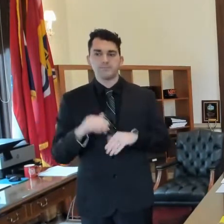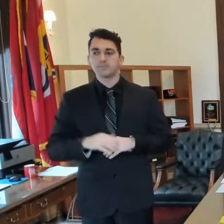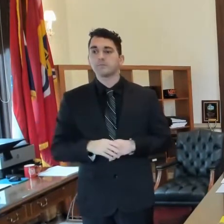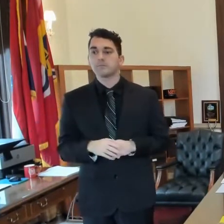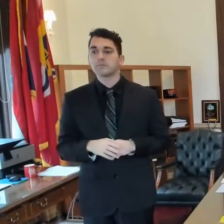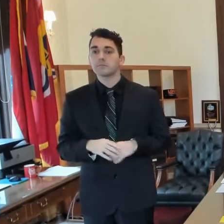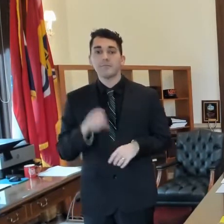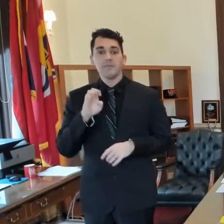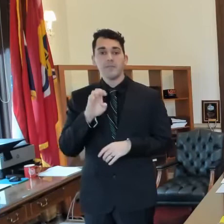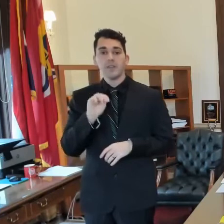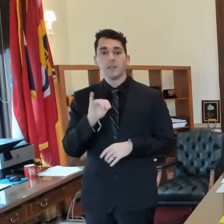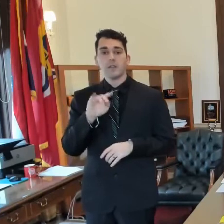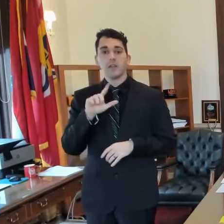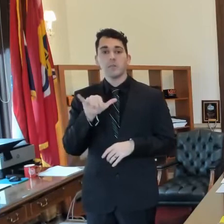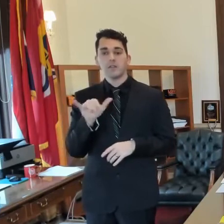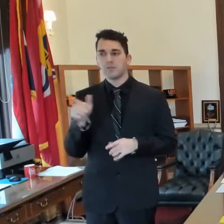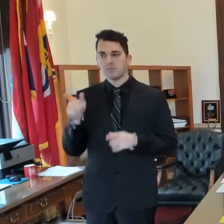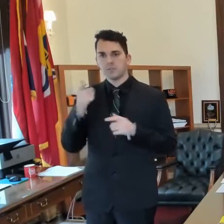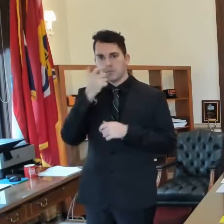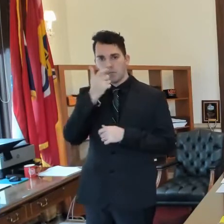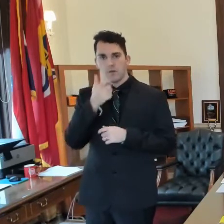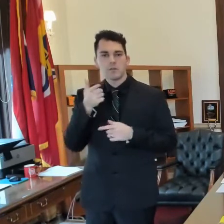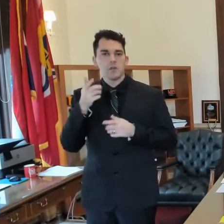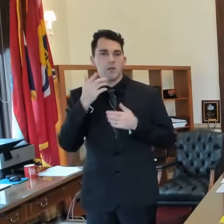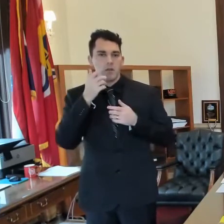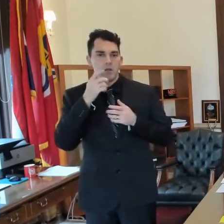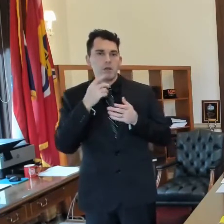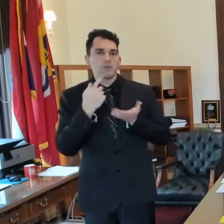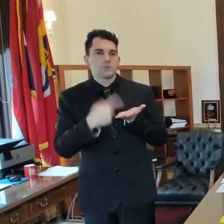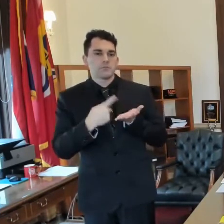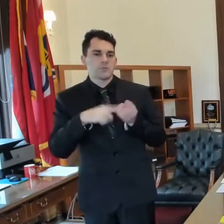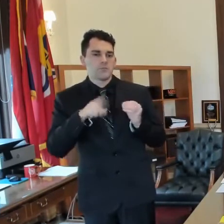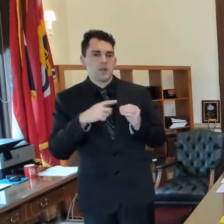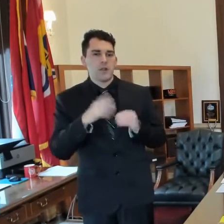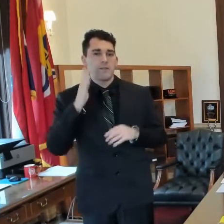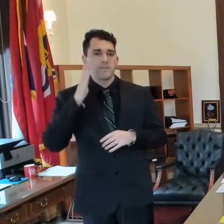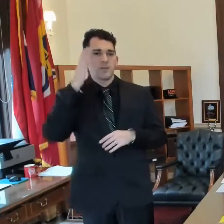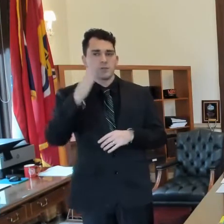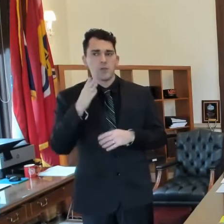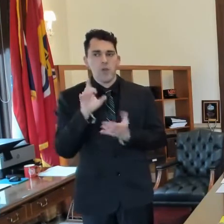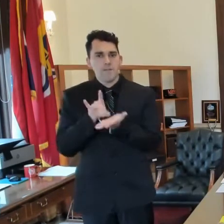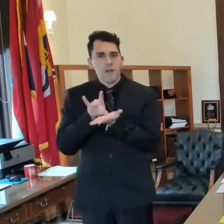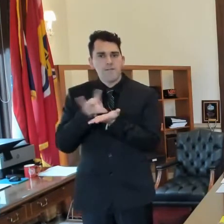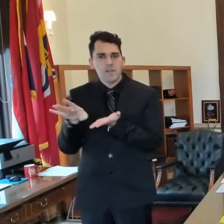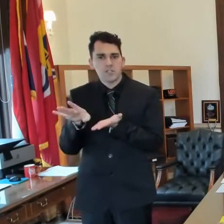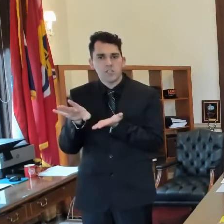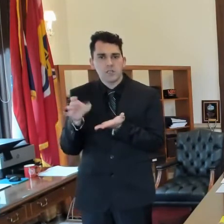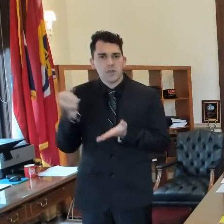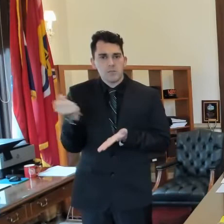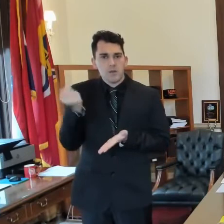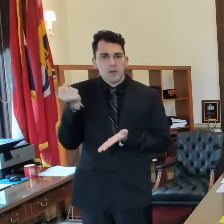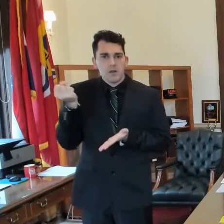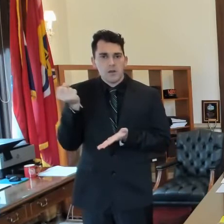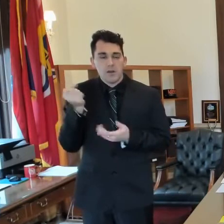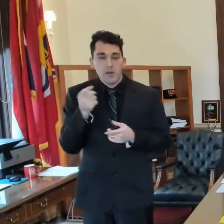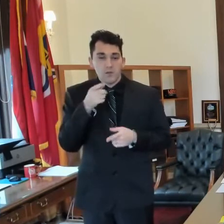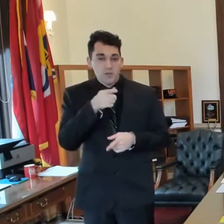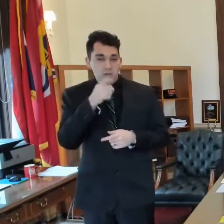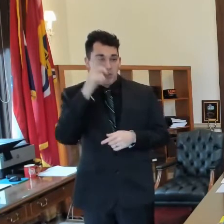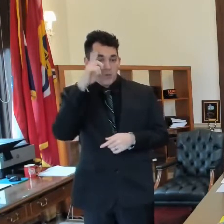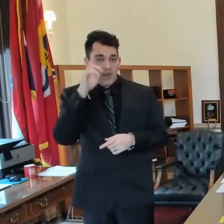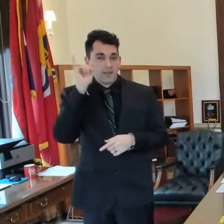asked about the future of the current eviction moratorium. Do you anticipate that getting extended into the